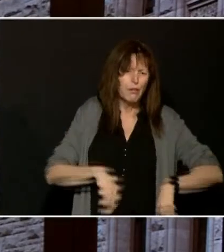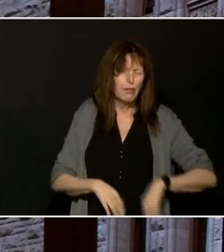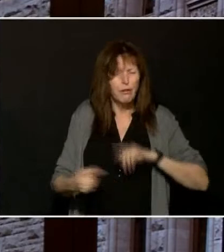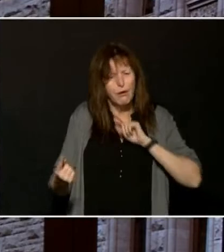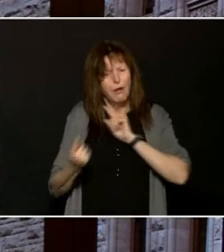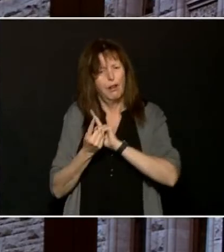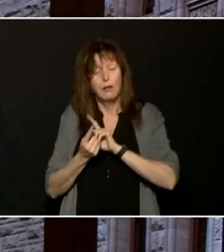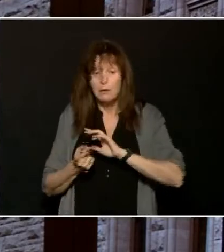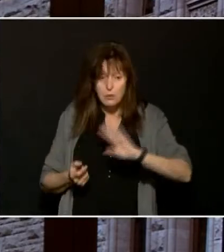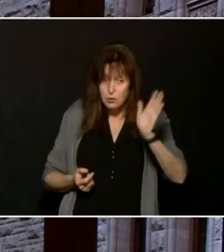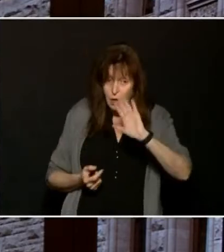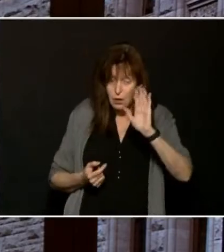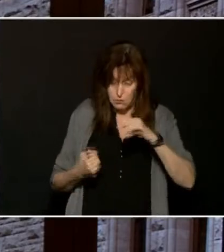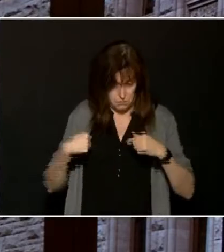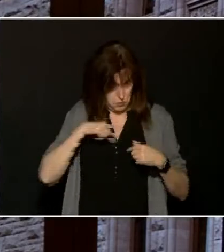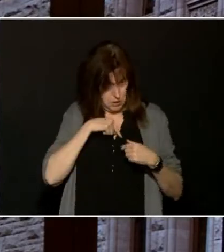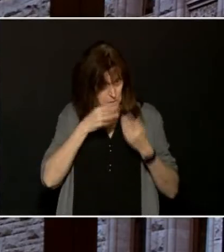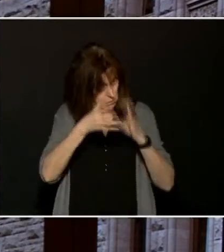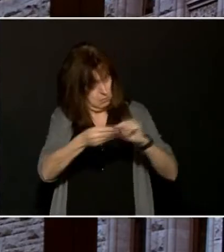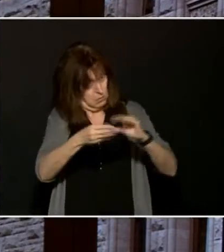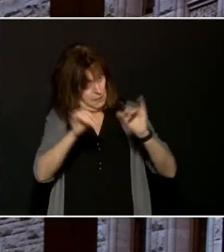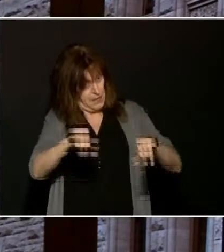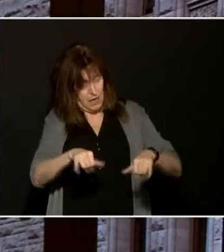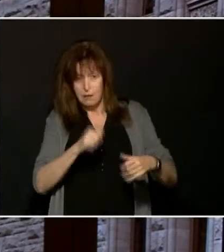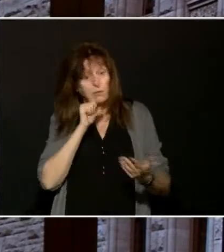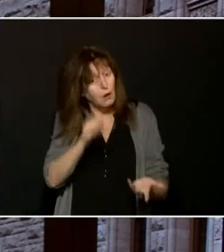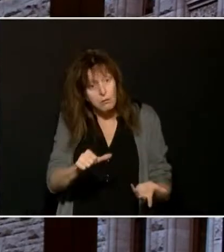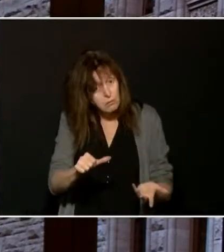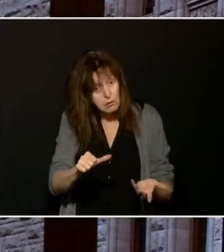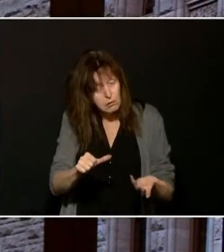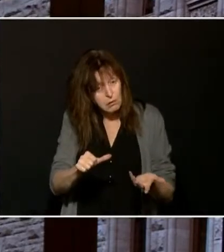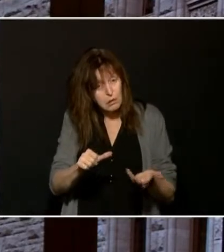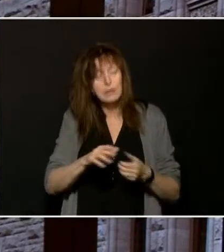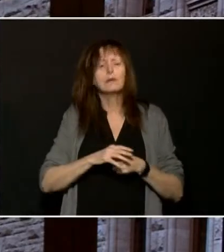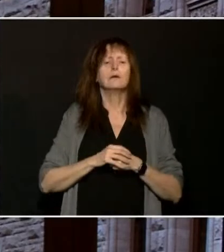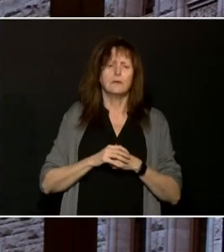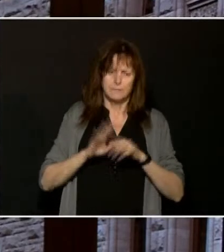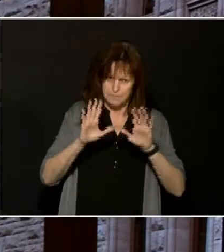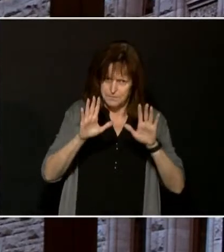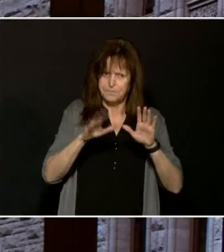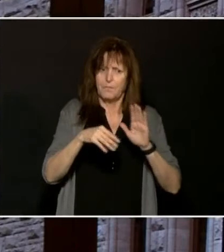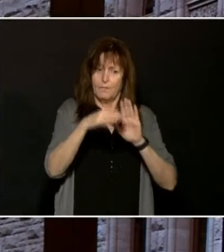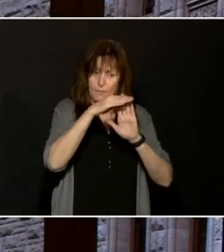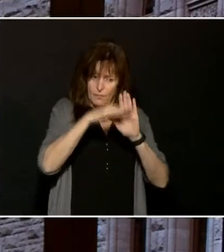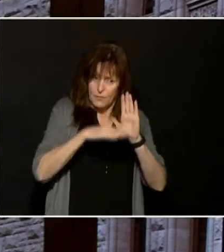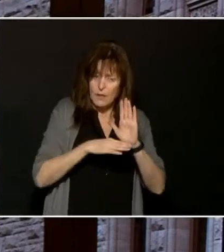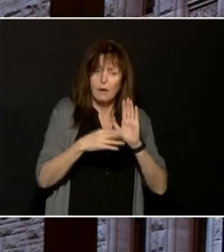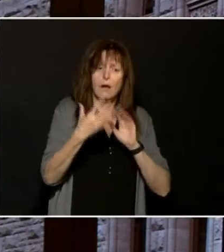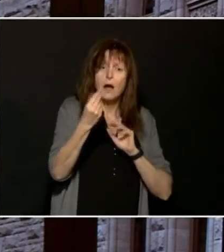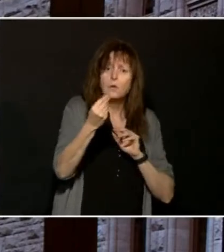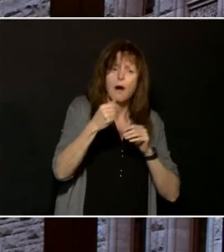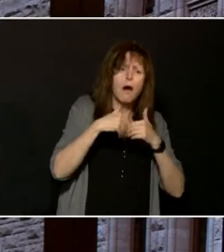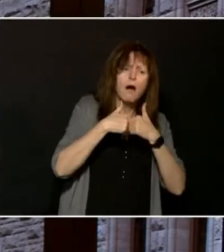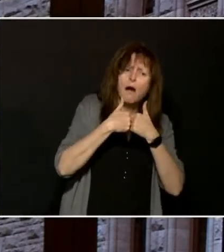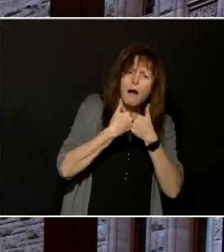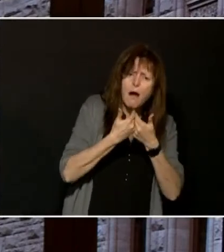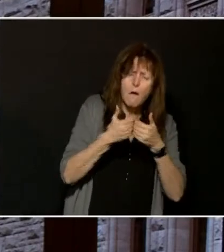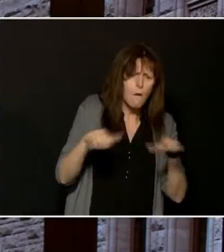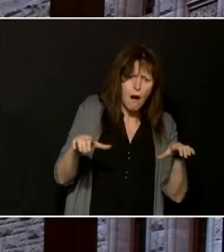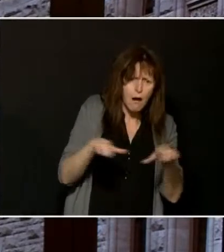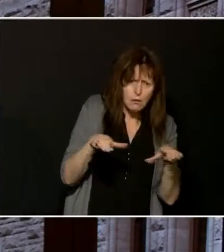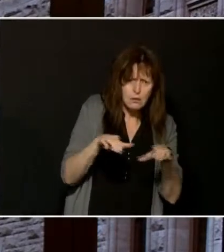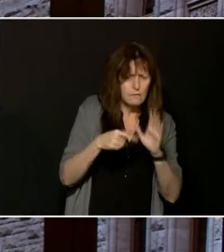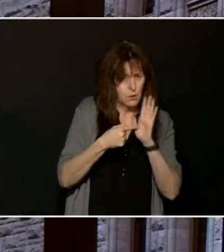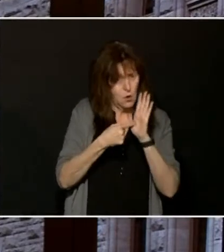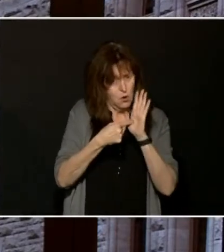So this very much gives you the marks and caution you need to do while undertaking those more outdoor activities.